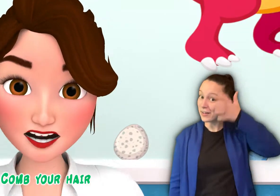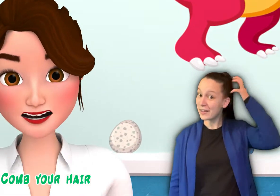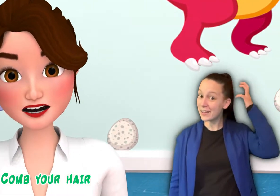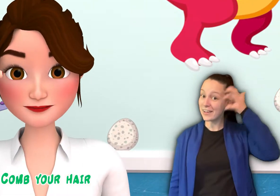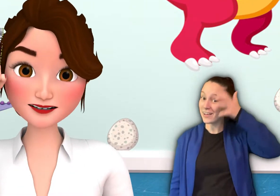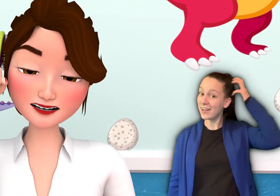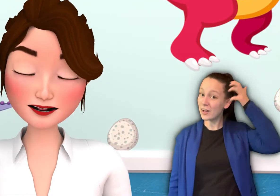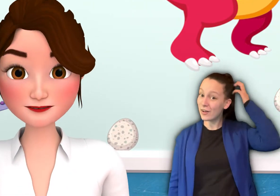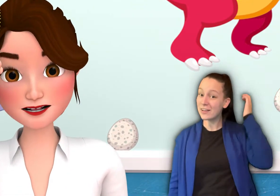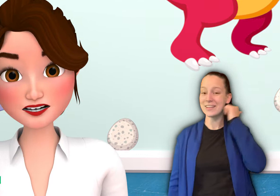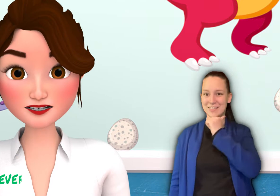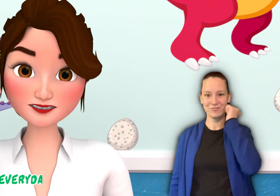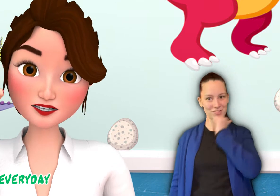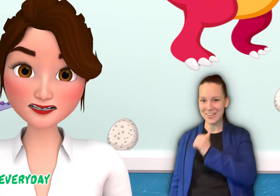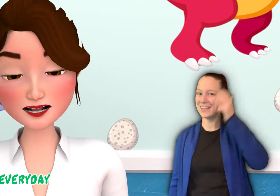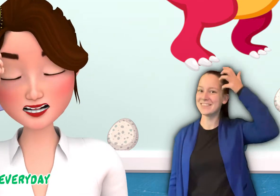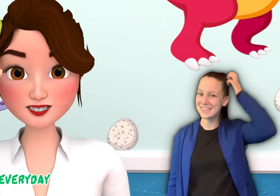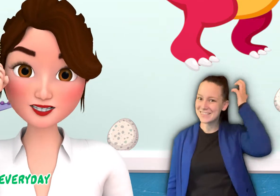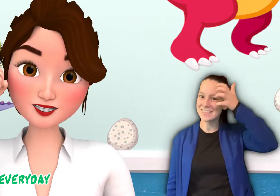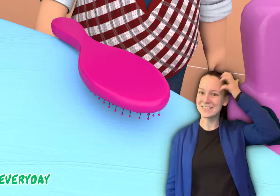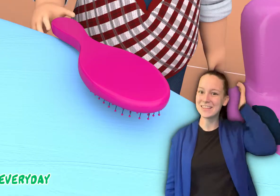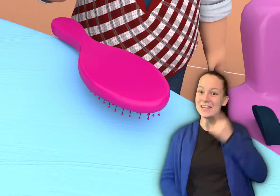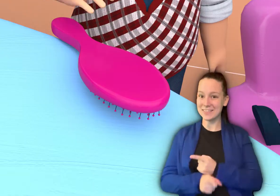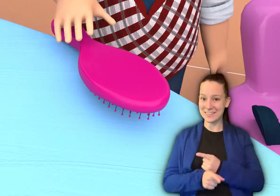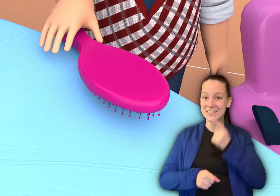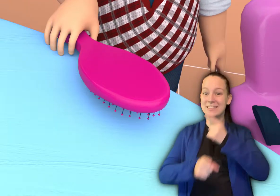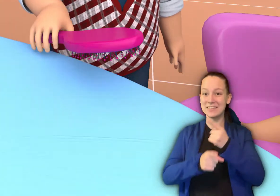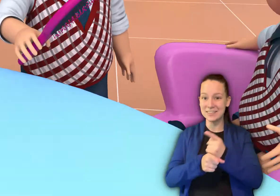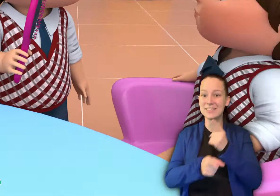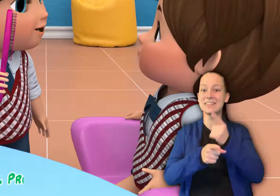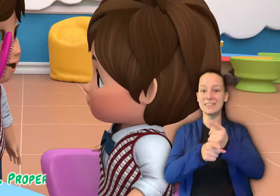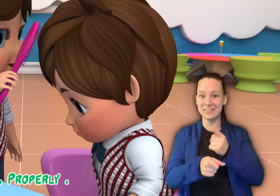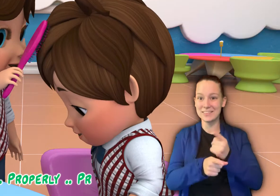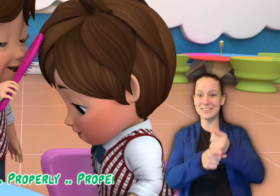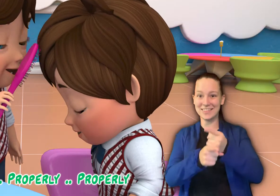Comb your hair, comb it every day. Properly